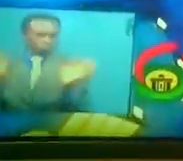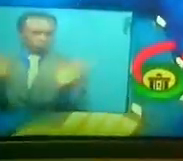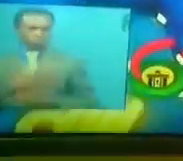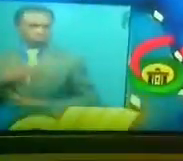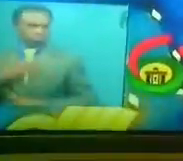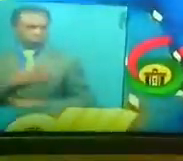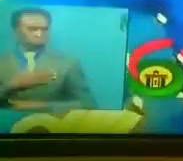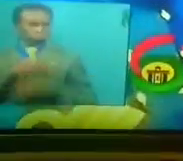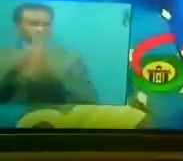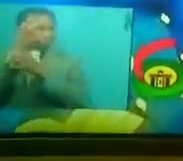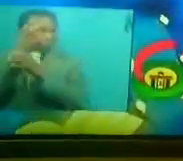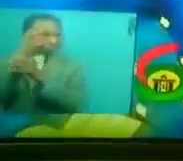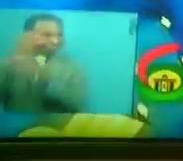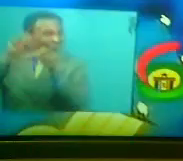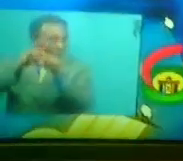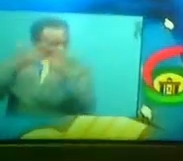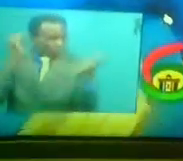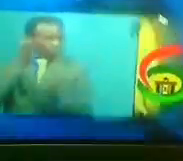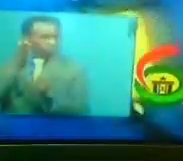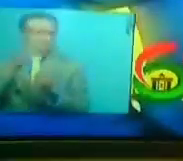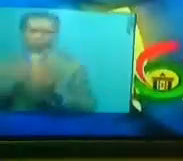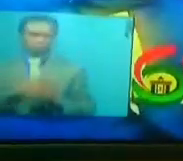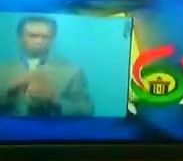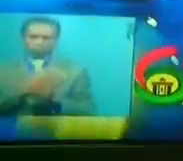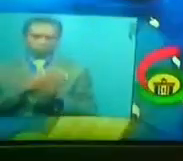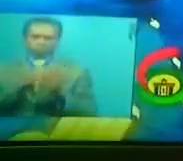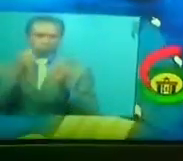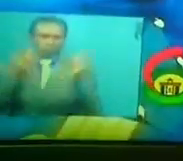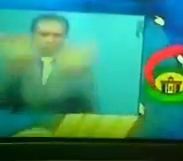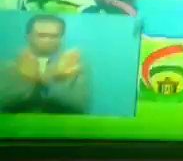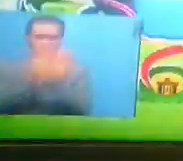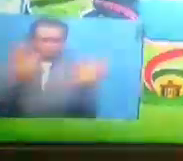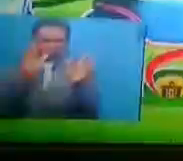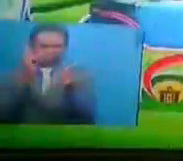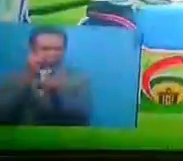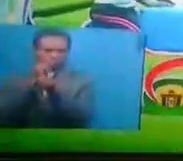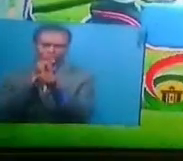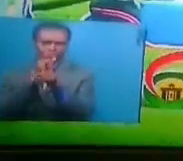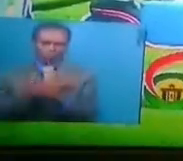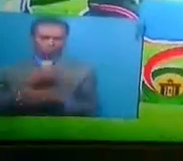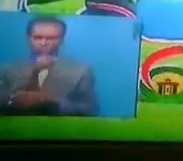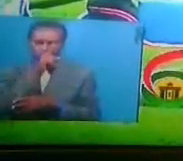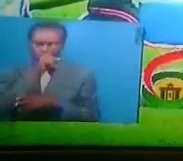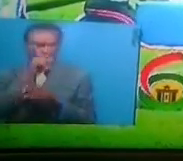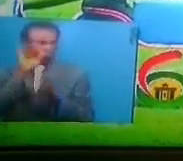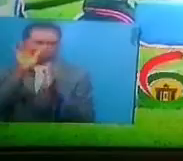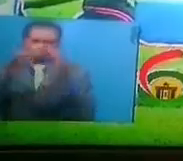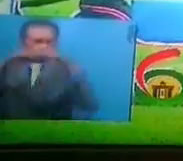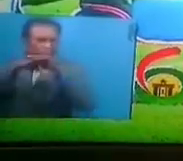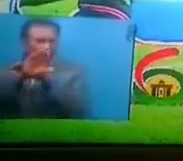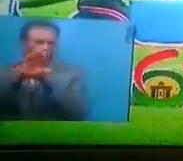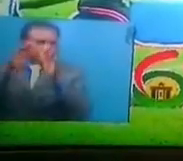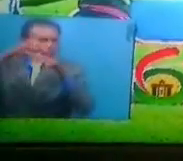memories of Tamale. Coming back, I saw something similar, and then it began to